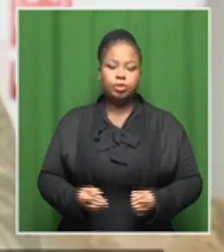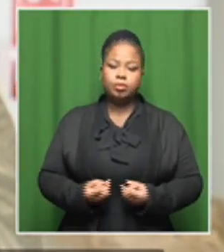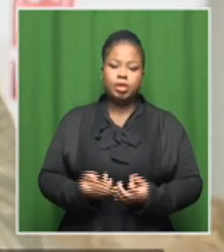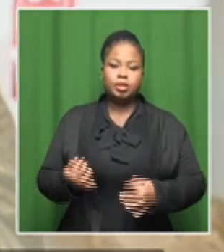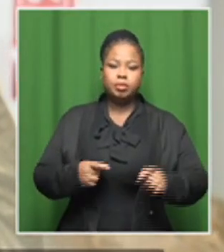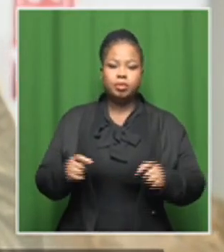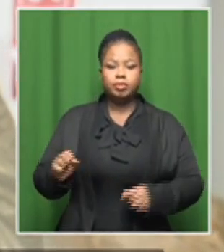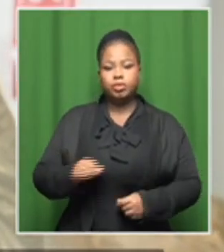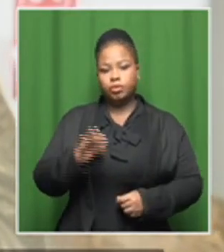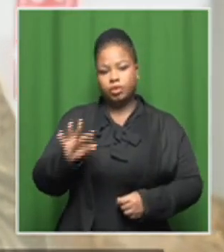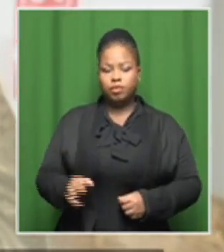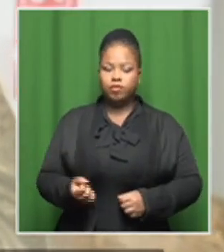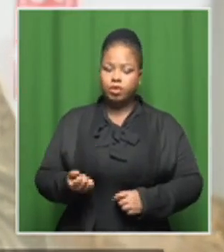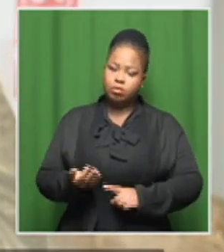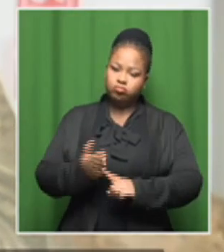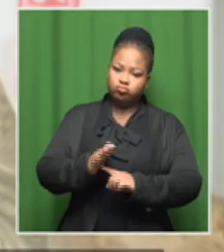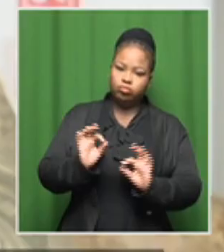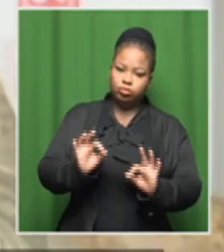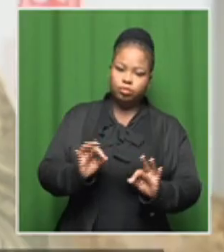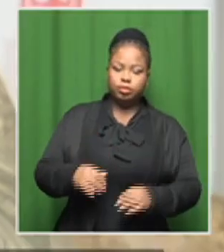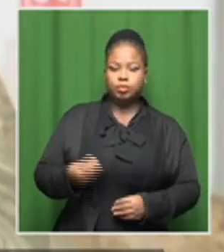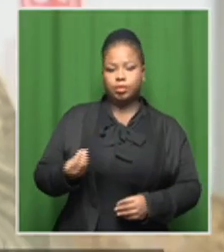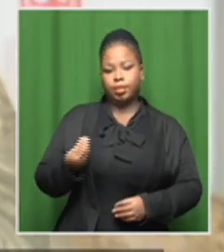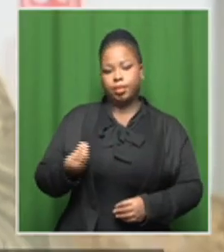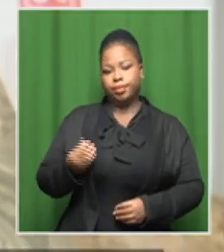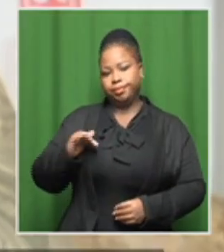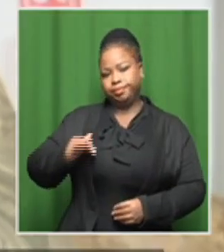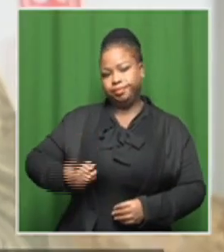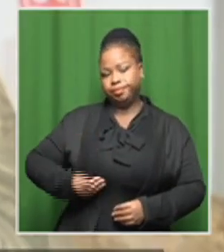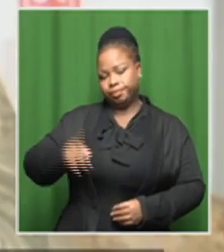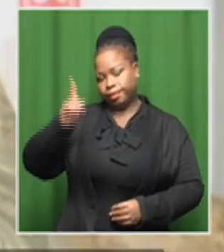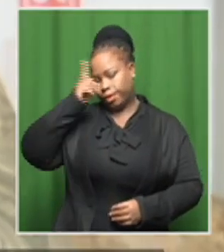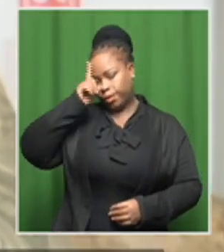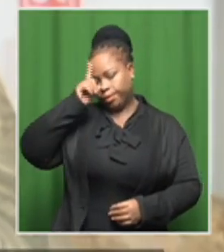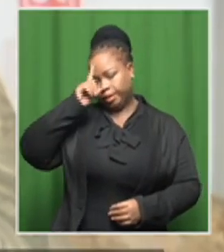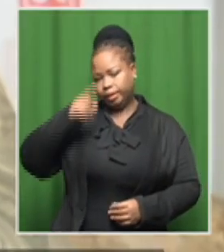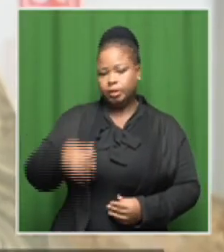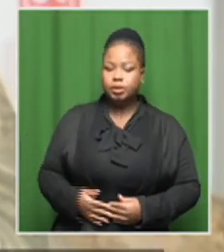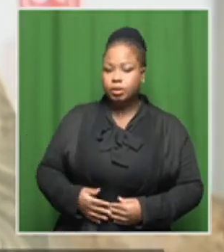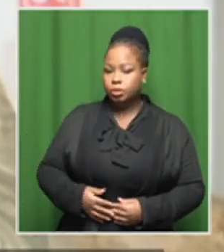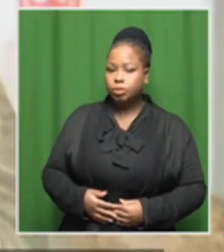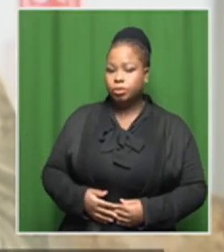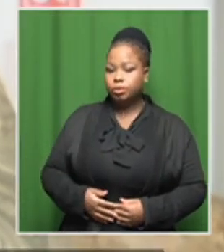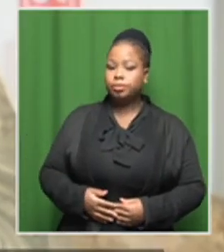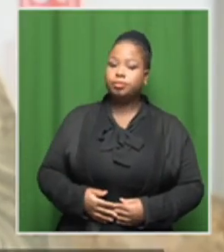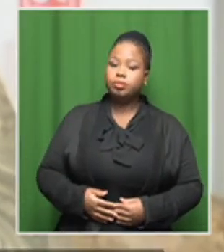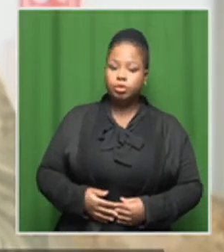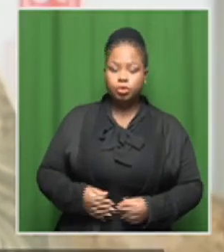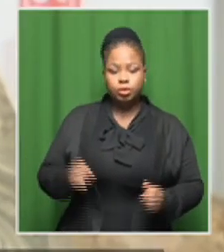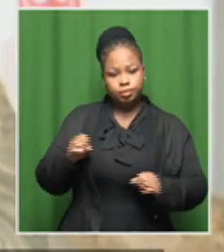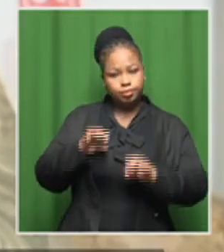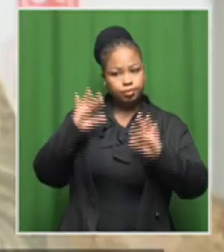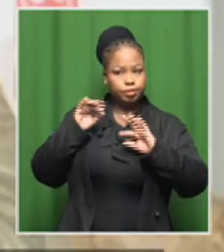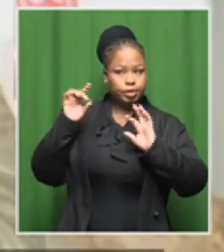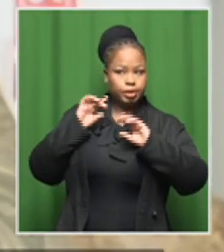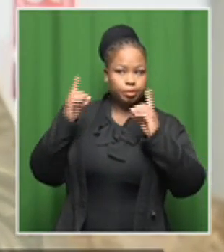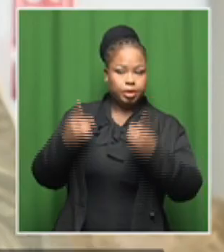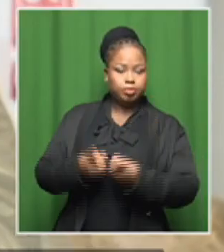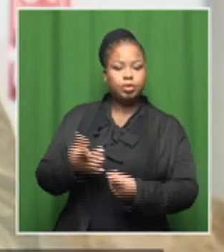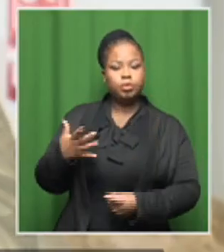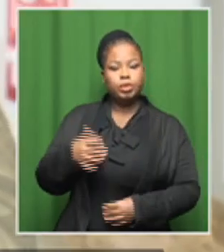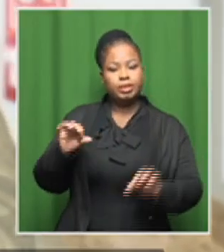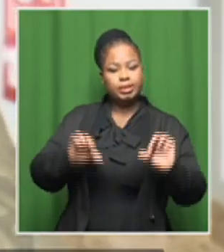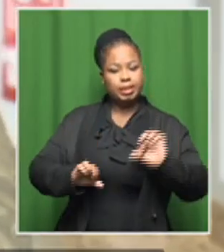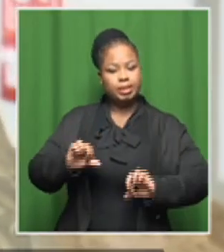South Africans, especially young black women, whom we are intending to inspire. It's a vision of the department to place